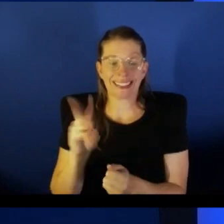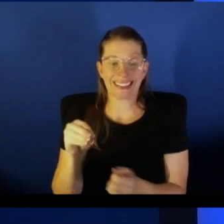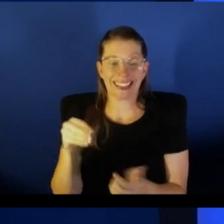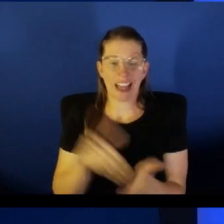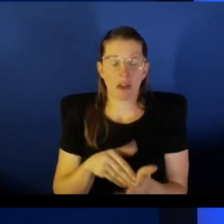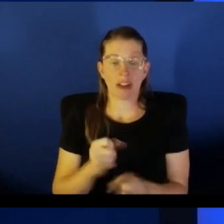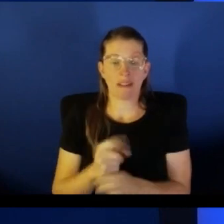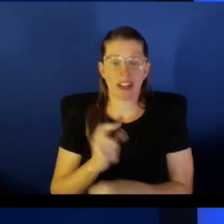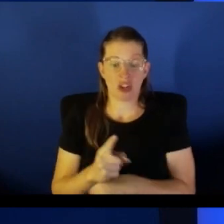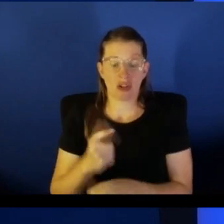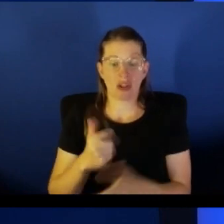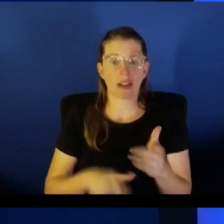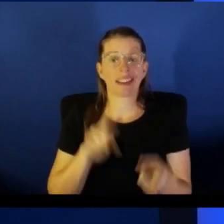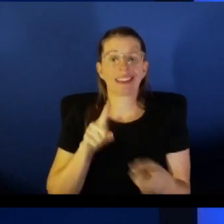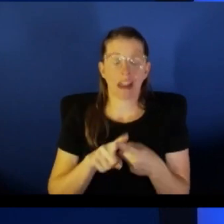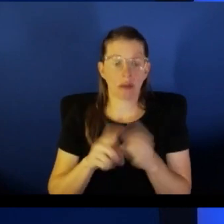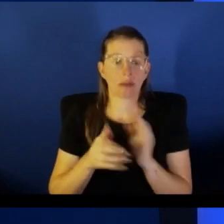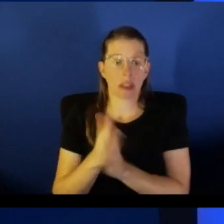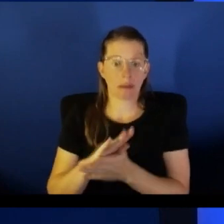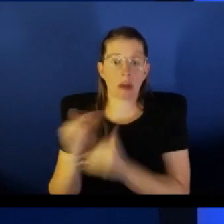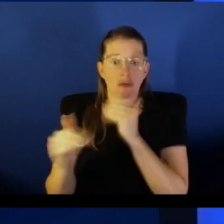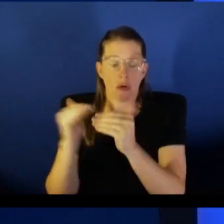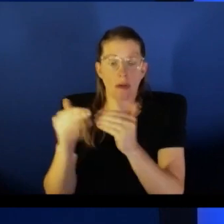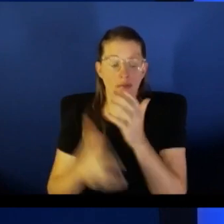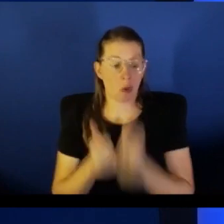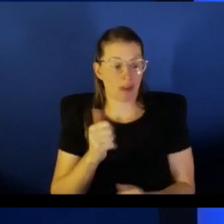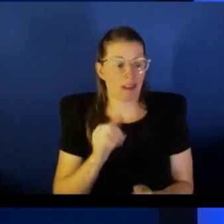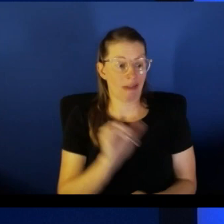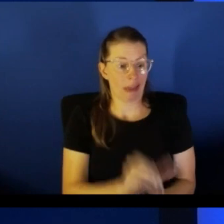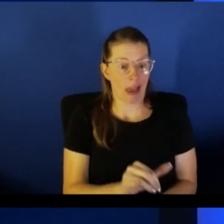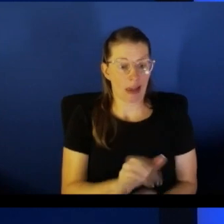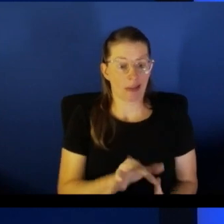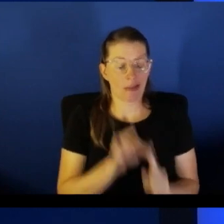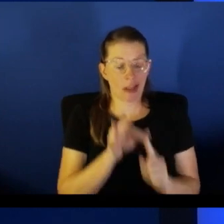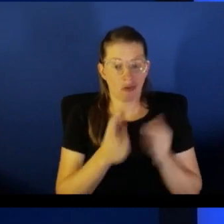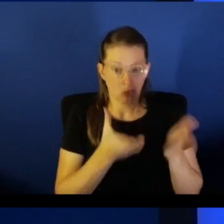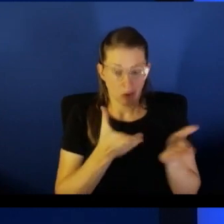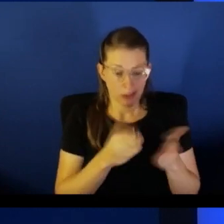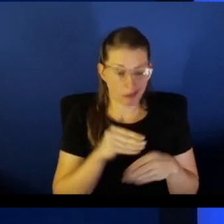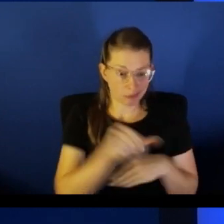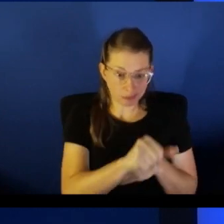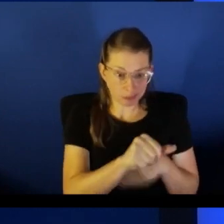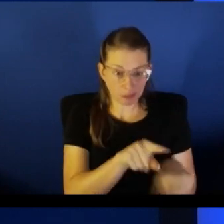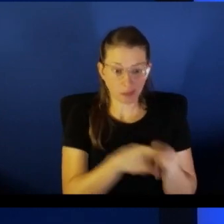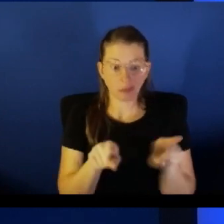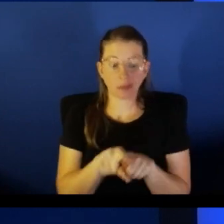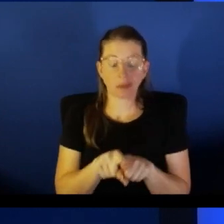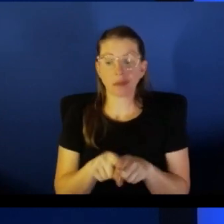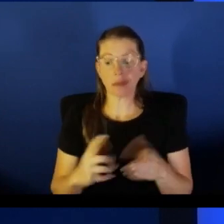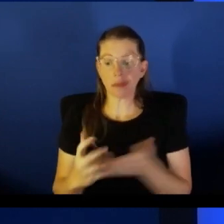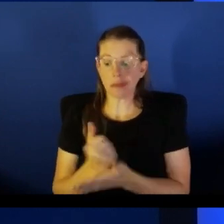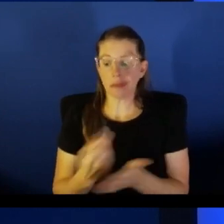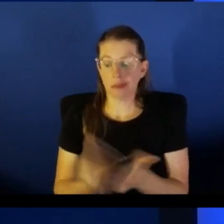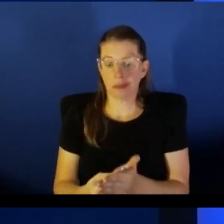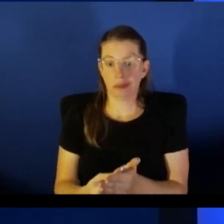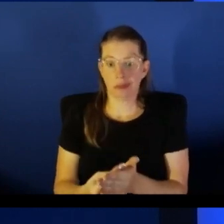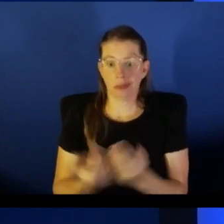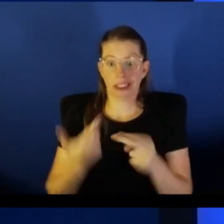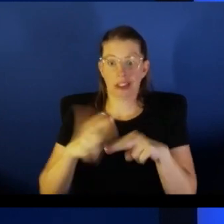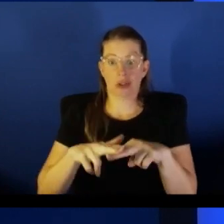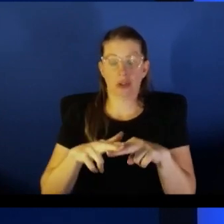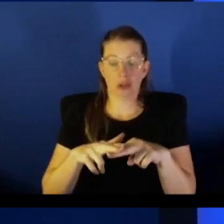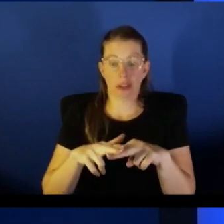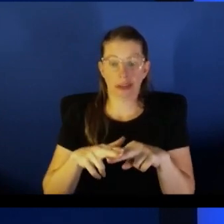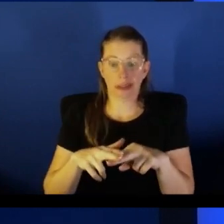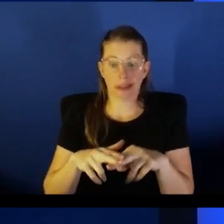year until adulthood. And most of that is going towards special services, but also lost wages due to the increased demands that are often put on